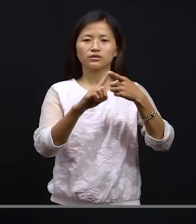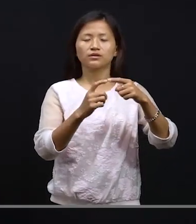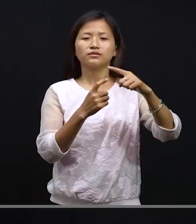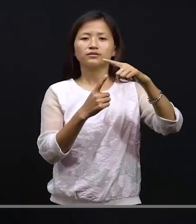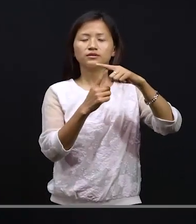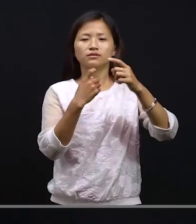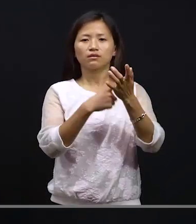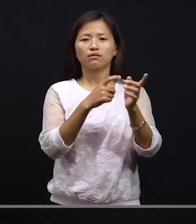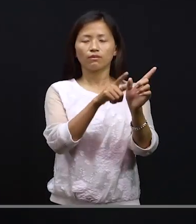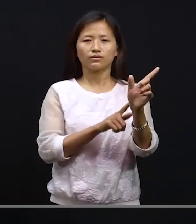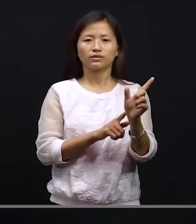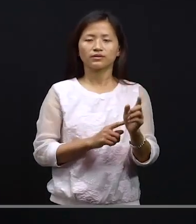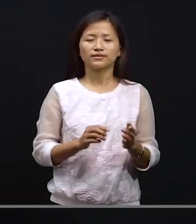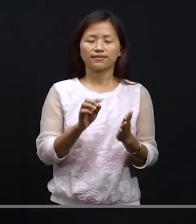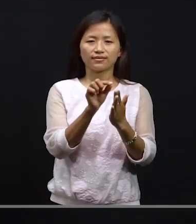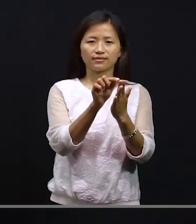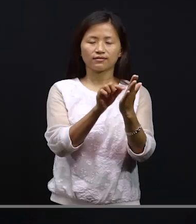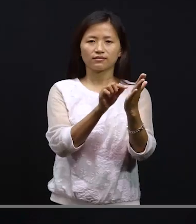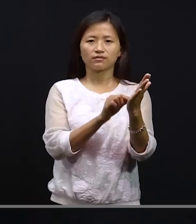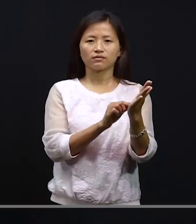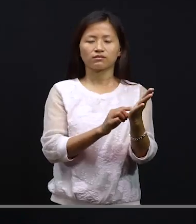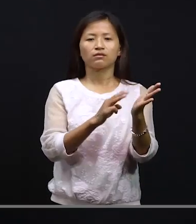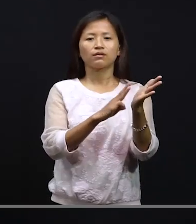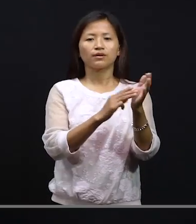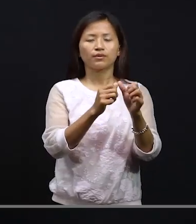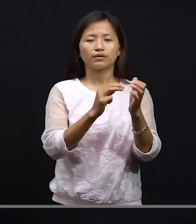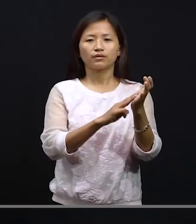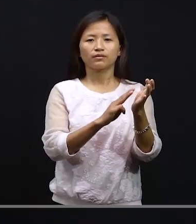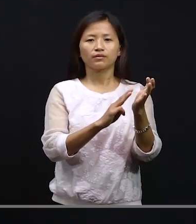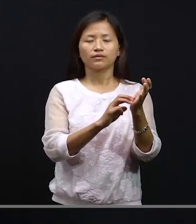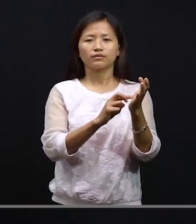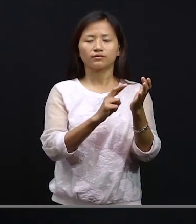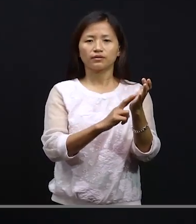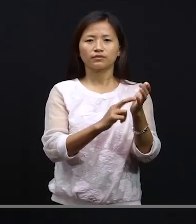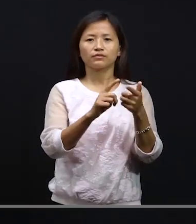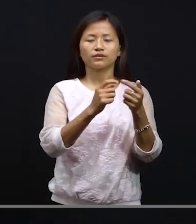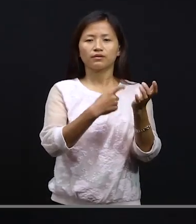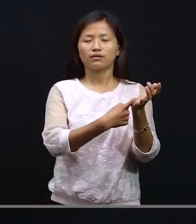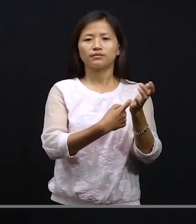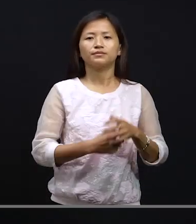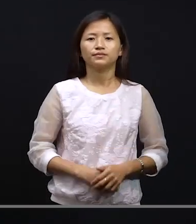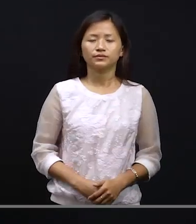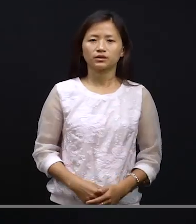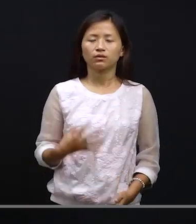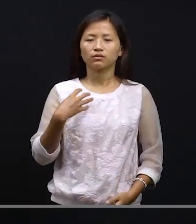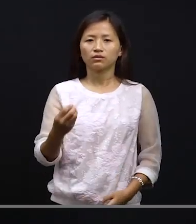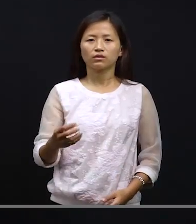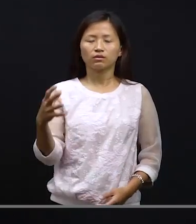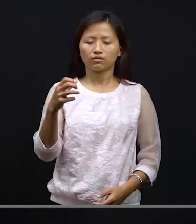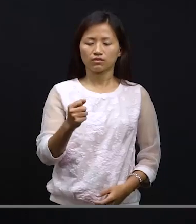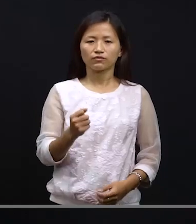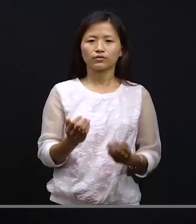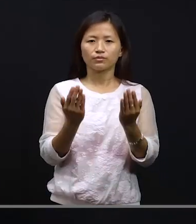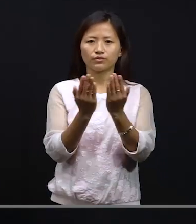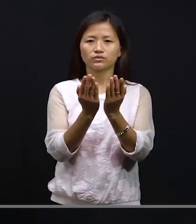detailed manner, and so you have to keep in mind the different types of poetry too. Okay, I want all of you to get hold of your